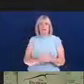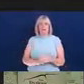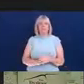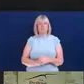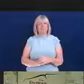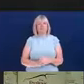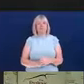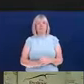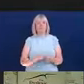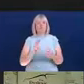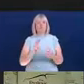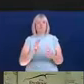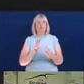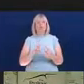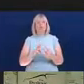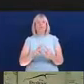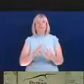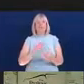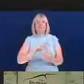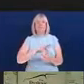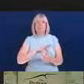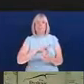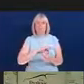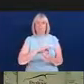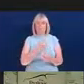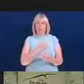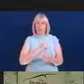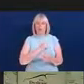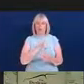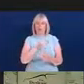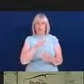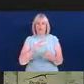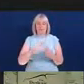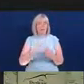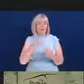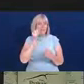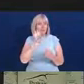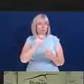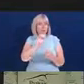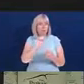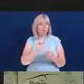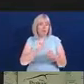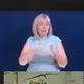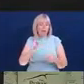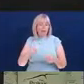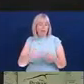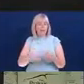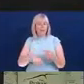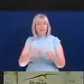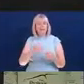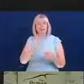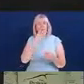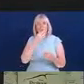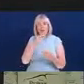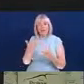Three tips from one of my largest clients says, listen to your employees, use access to work to get funding, and